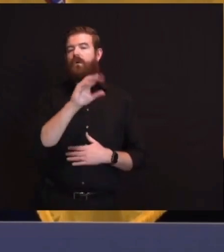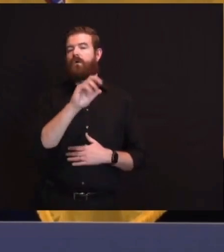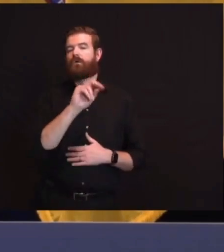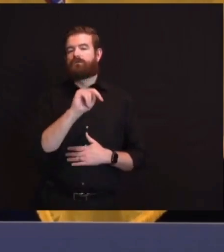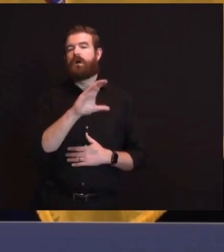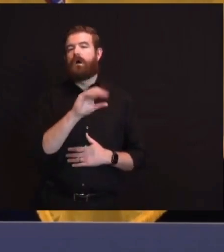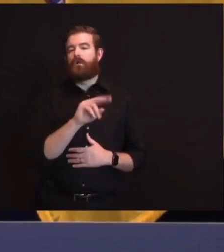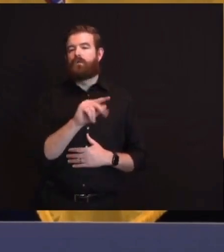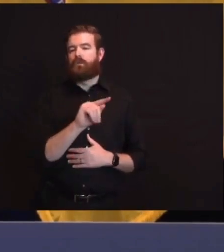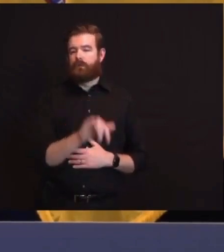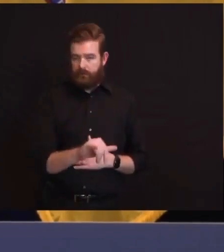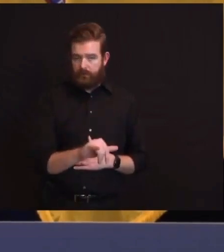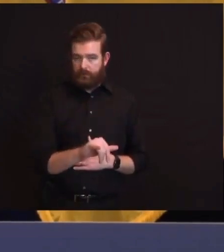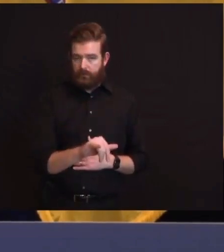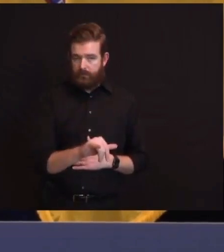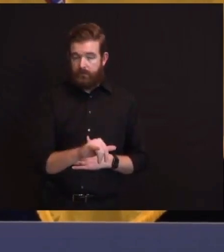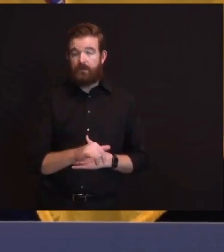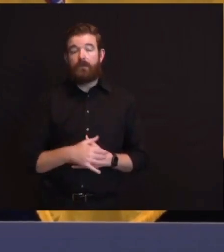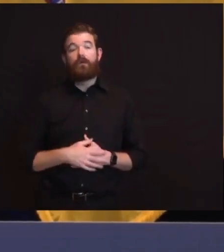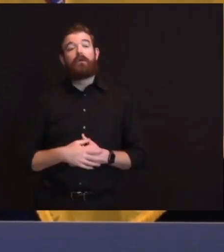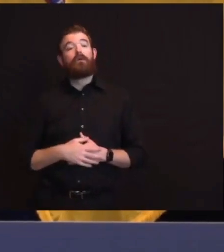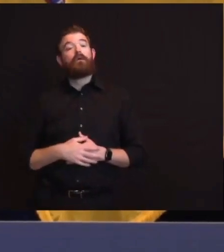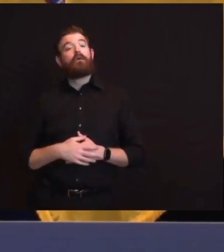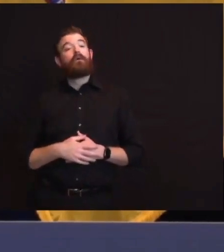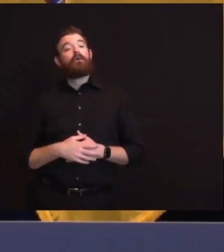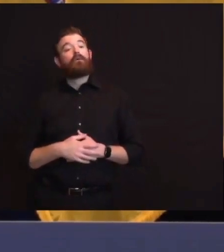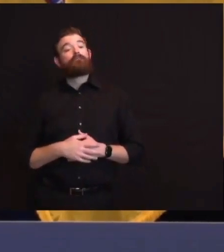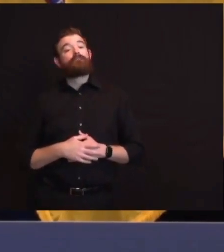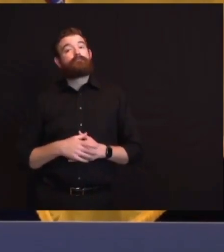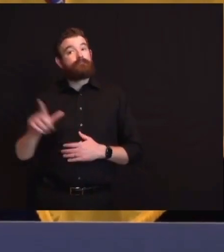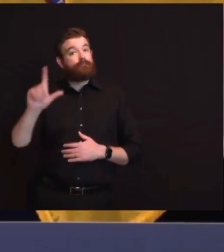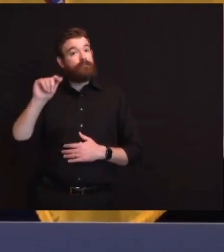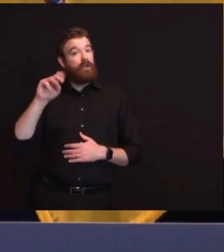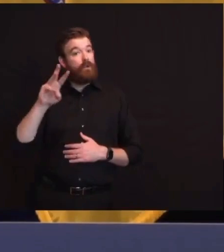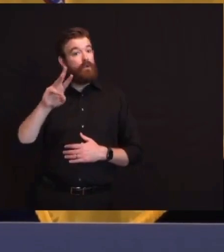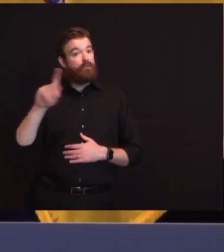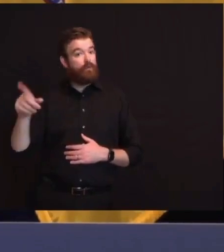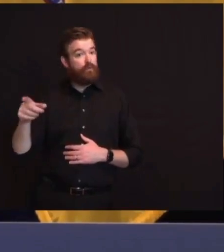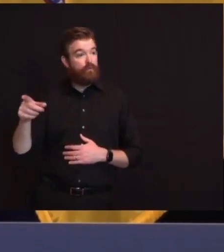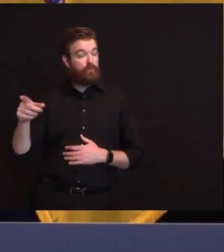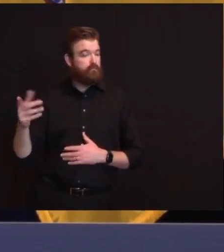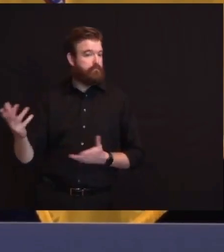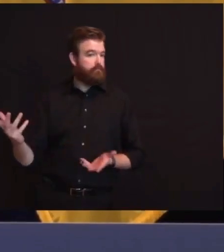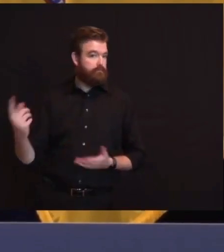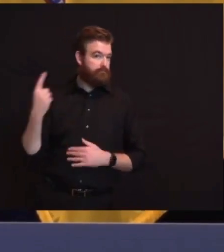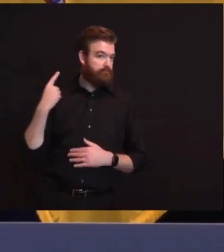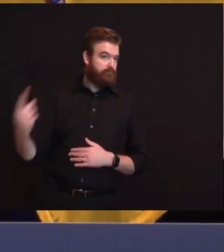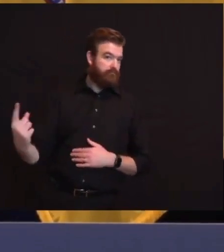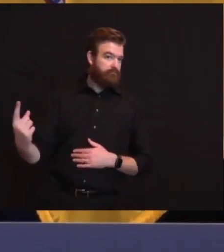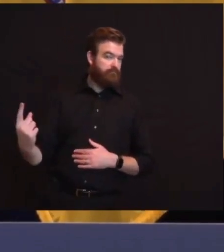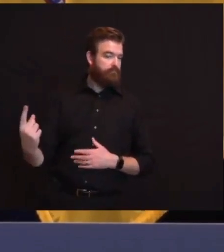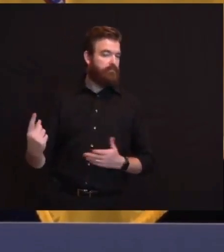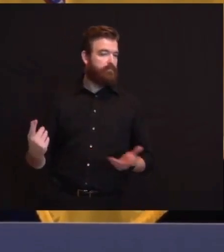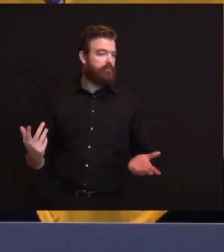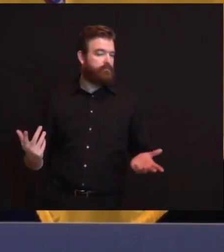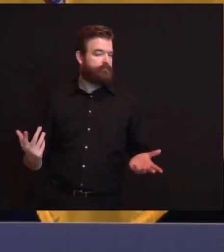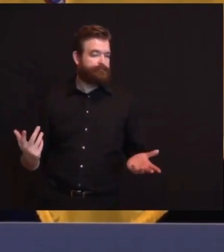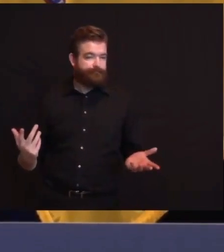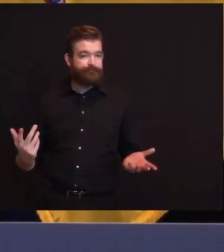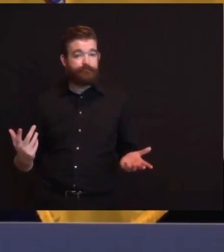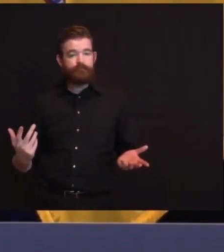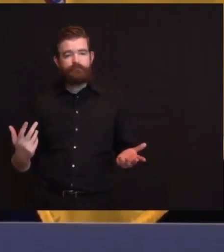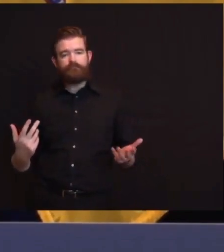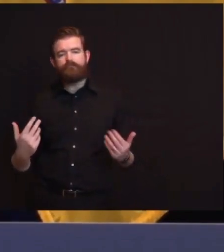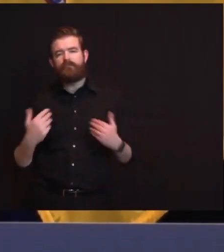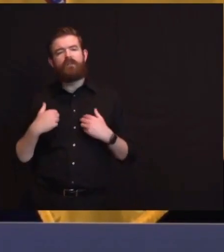speak specifically to the Lakewood schools because there's a protocol, and Judy's That's a decision that the local health authorities, in addition